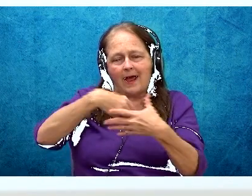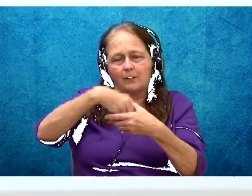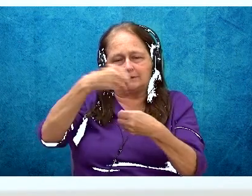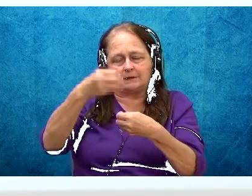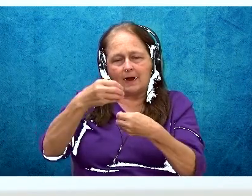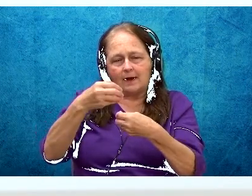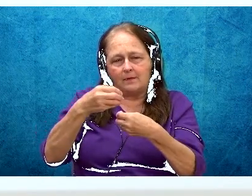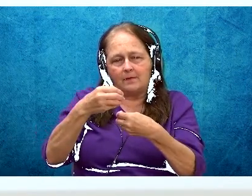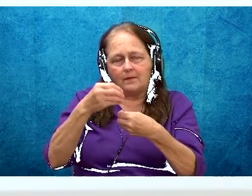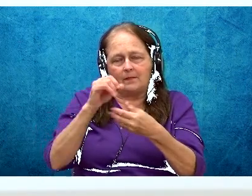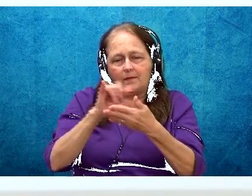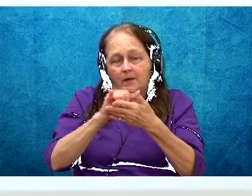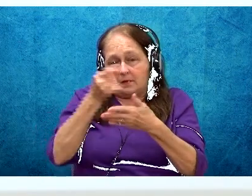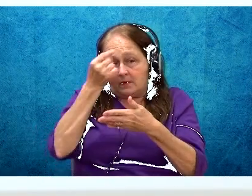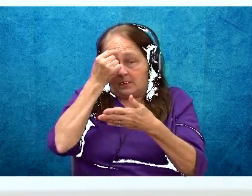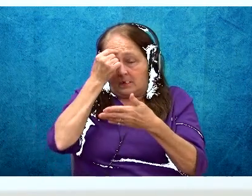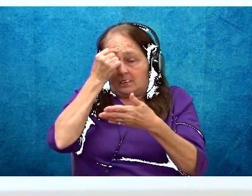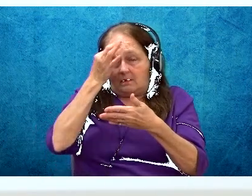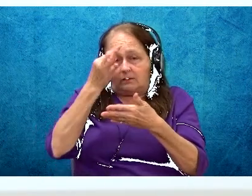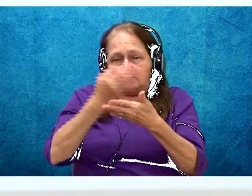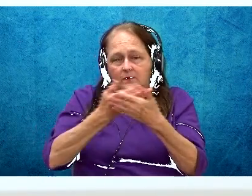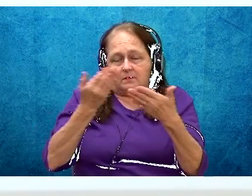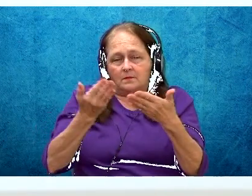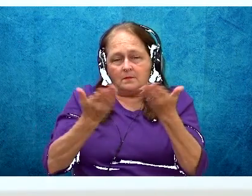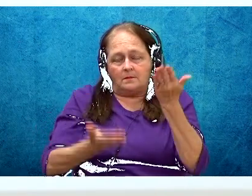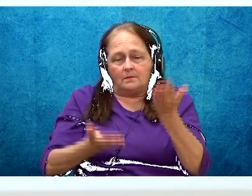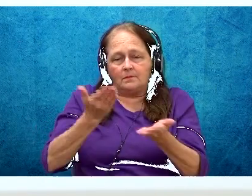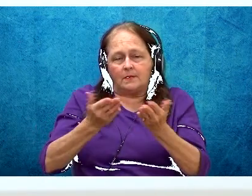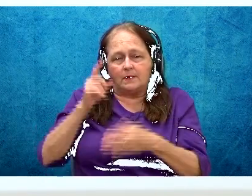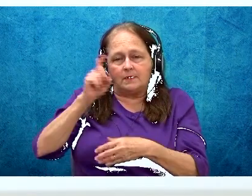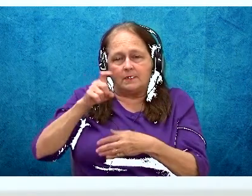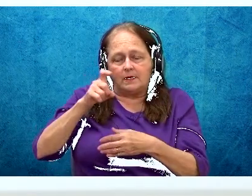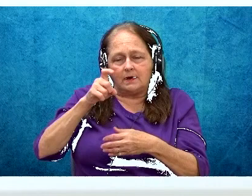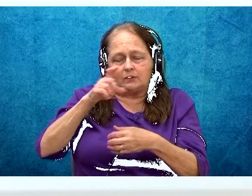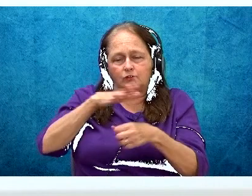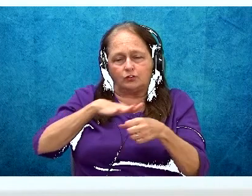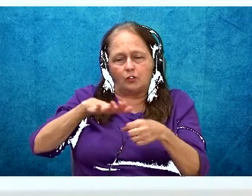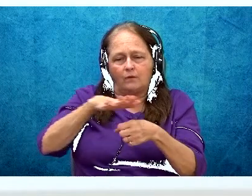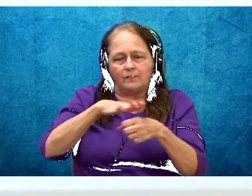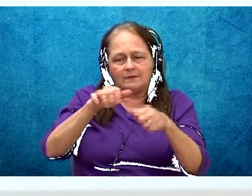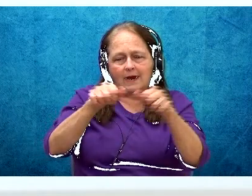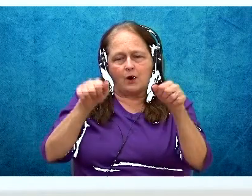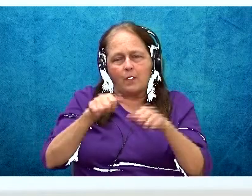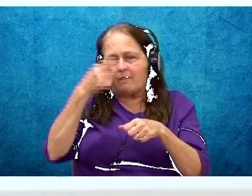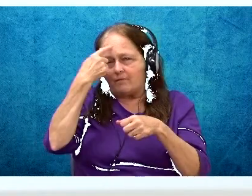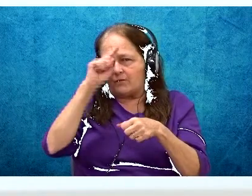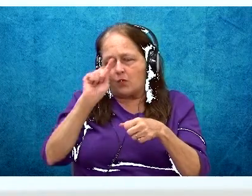outside. Can you think of something that you might need surface area for?